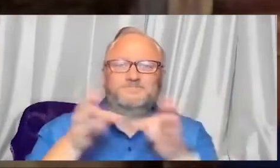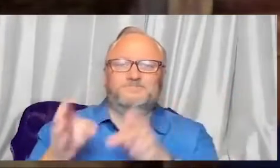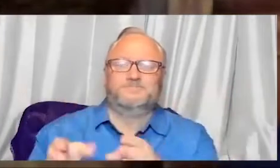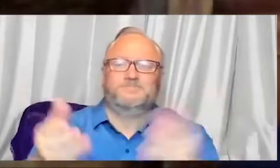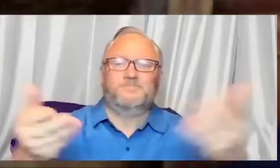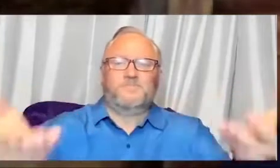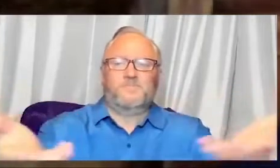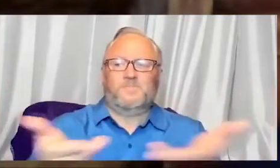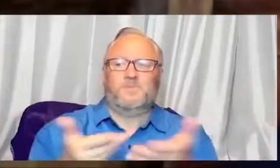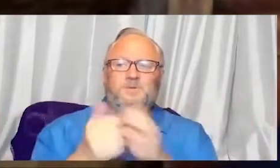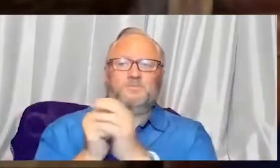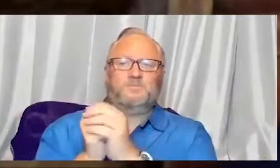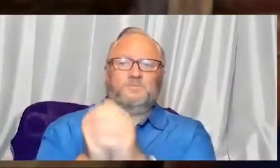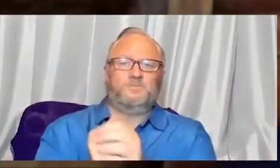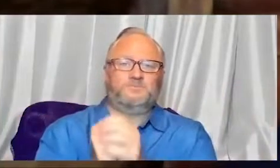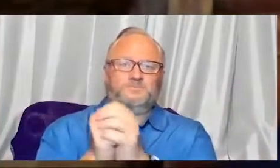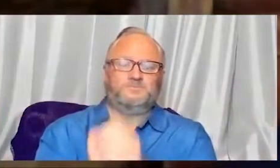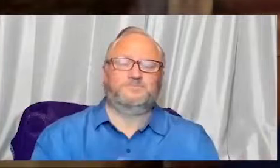Welcome to worship.